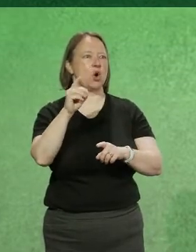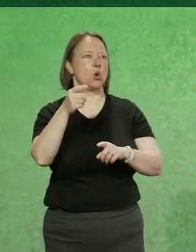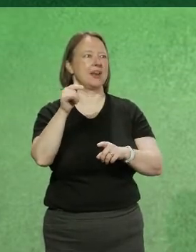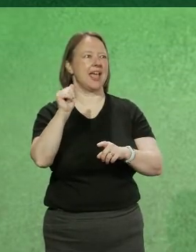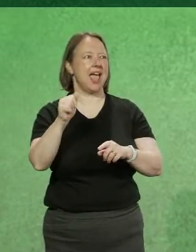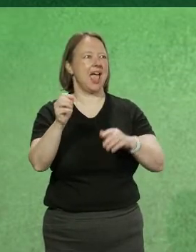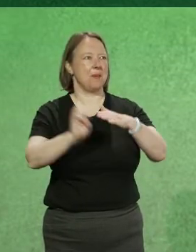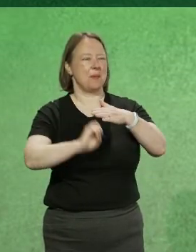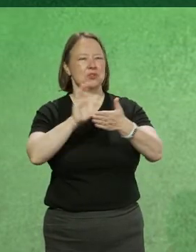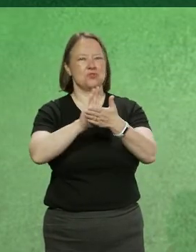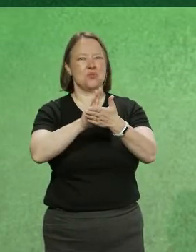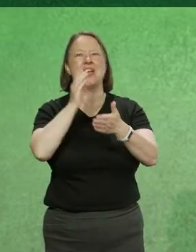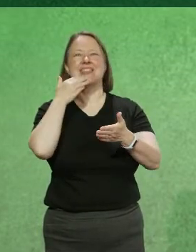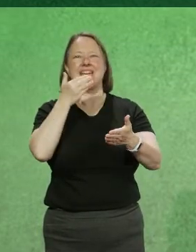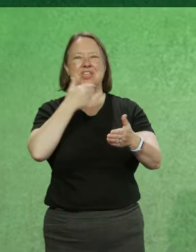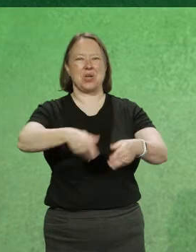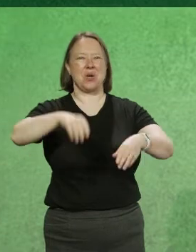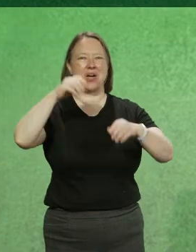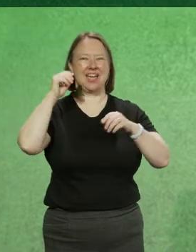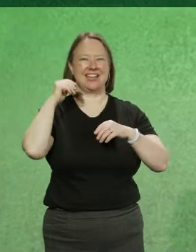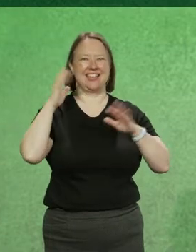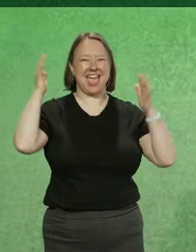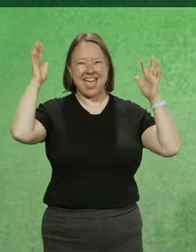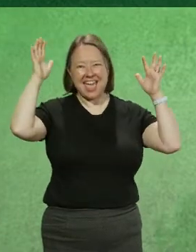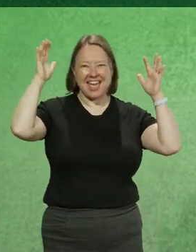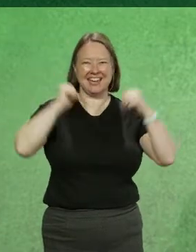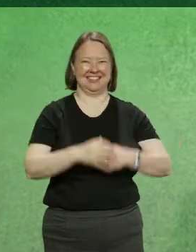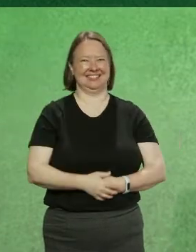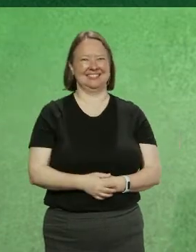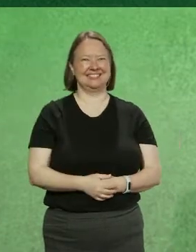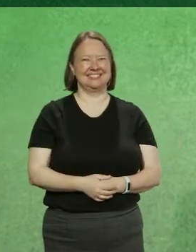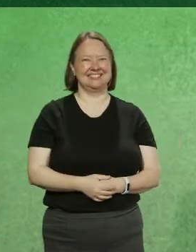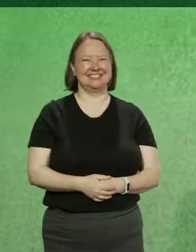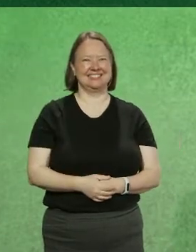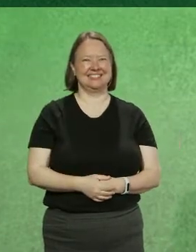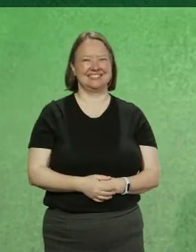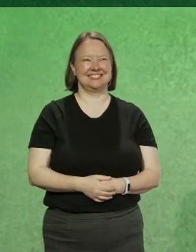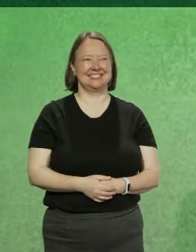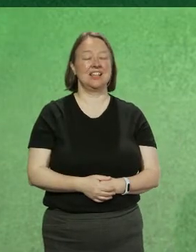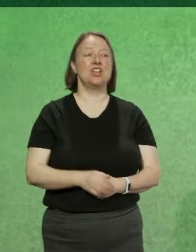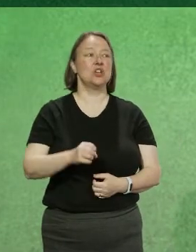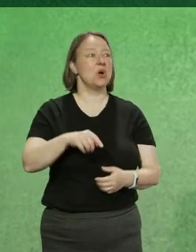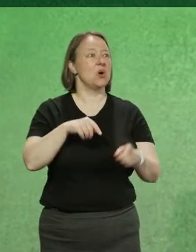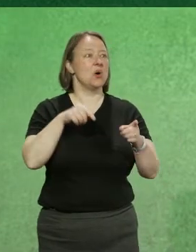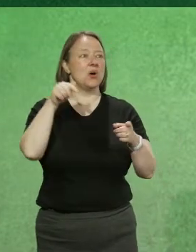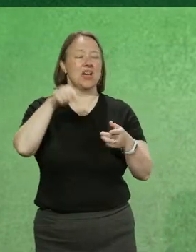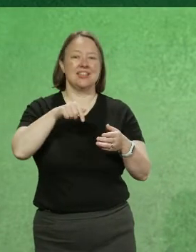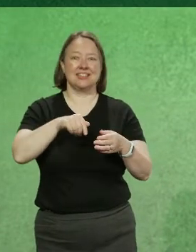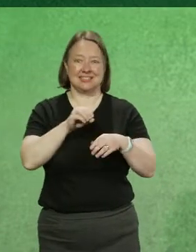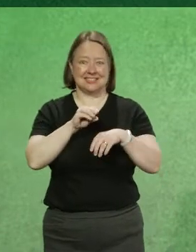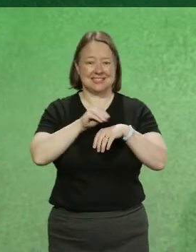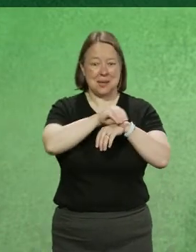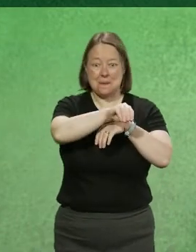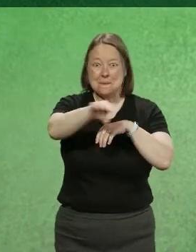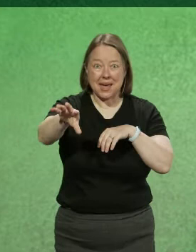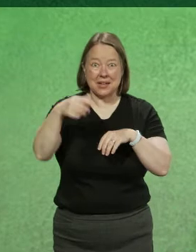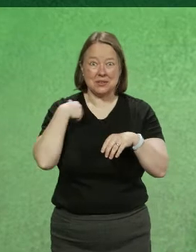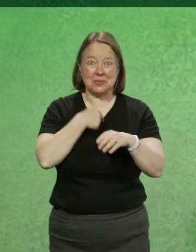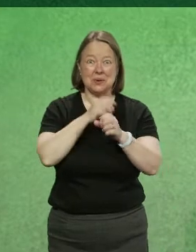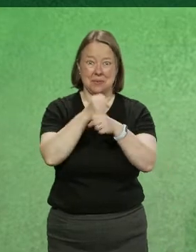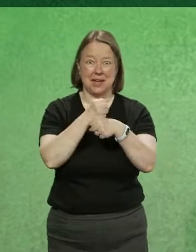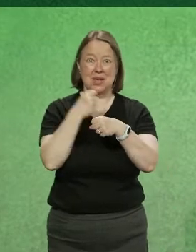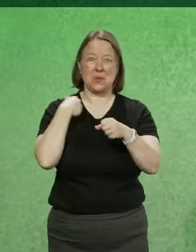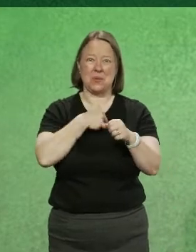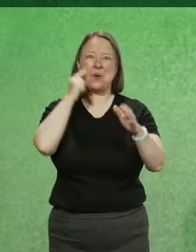School. Thank you. Yeah! So this is the impact that we are creating, and